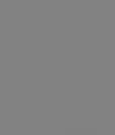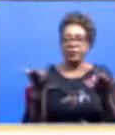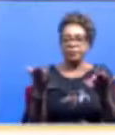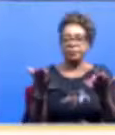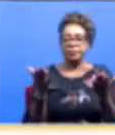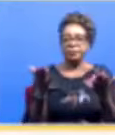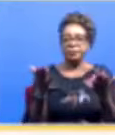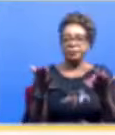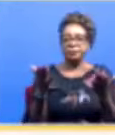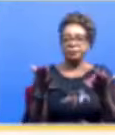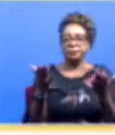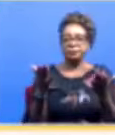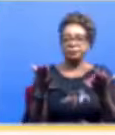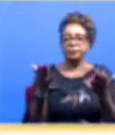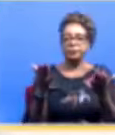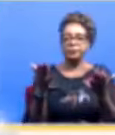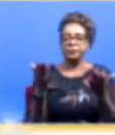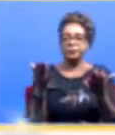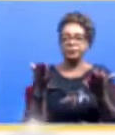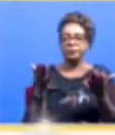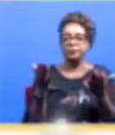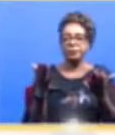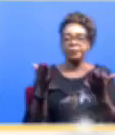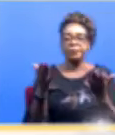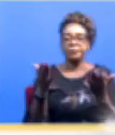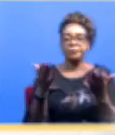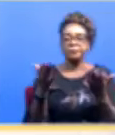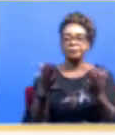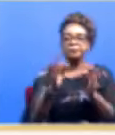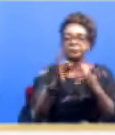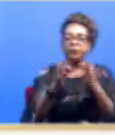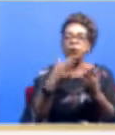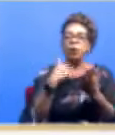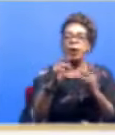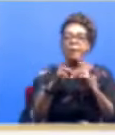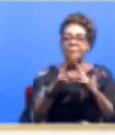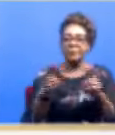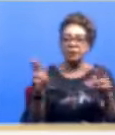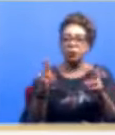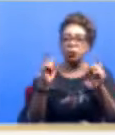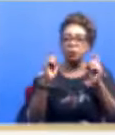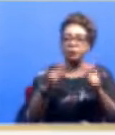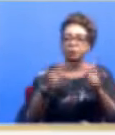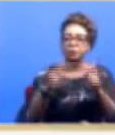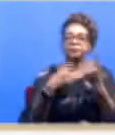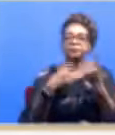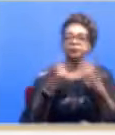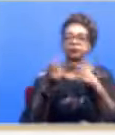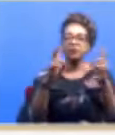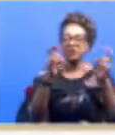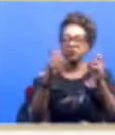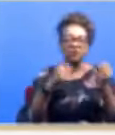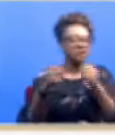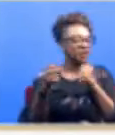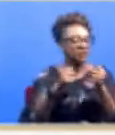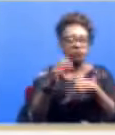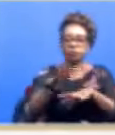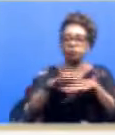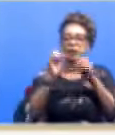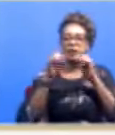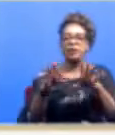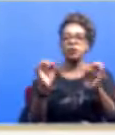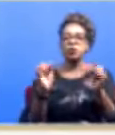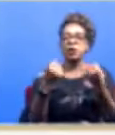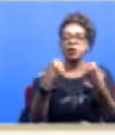perpetrators effectively. People to live harmoniously. We want peace. We need to talk if there are issues. We don't need to fight. We